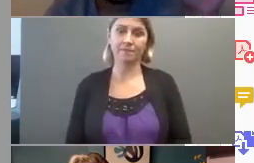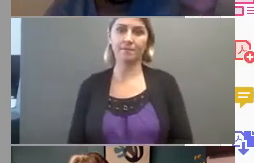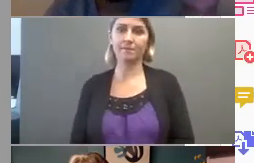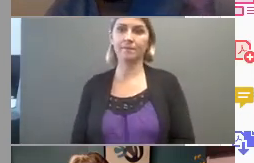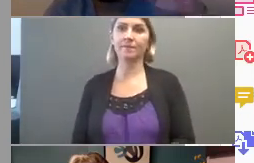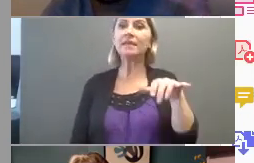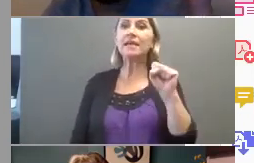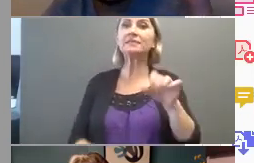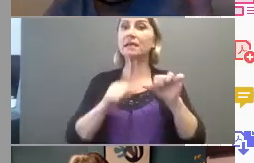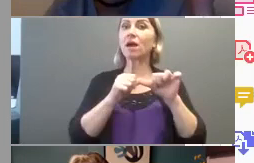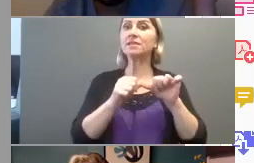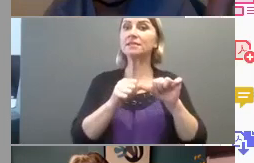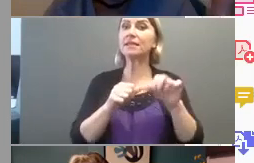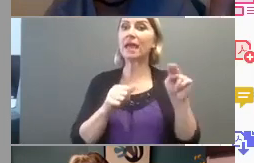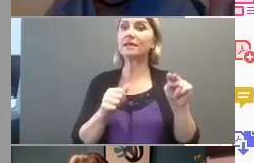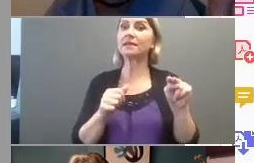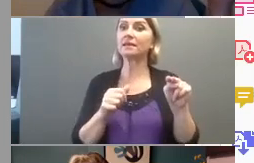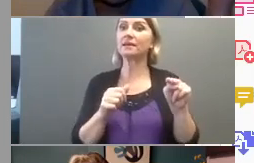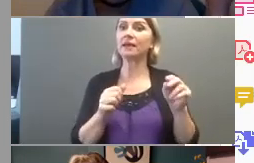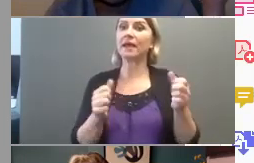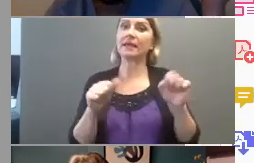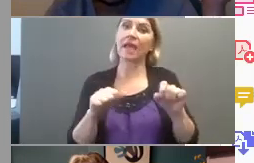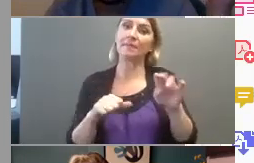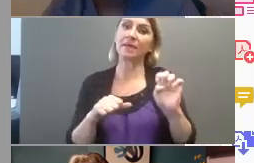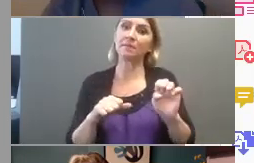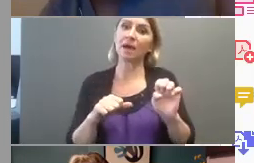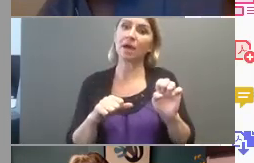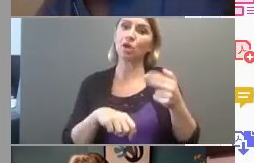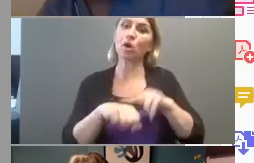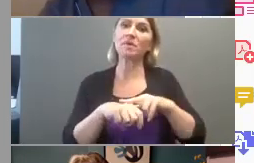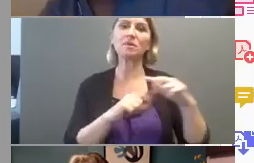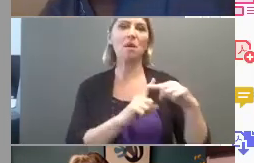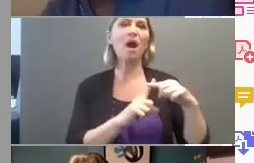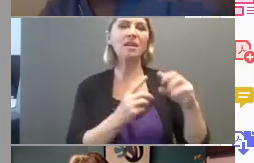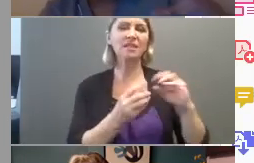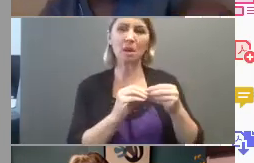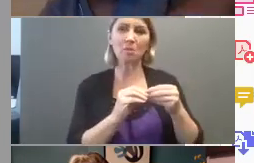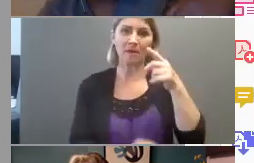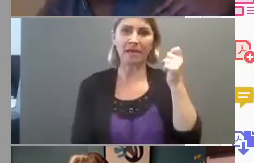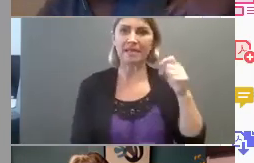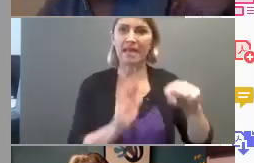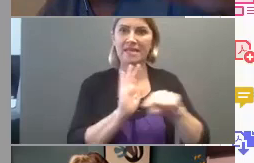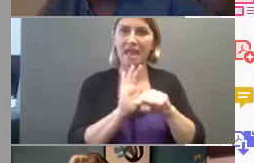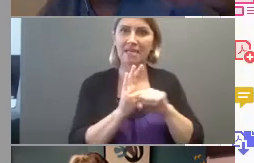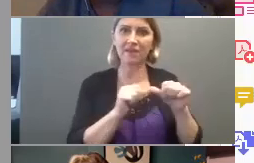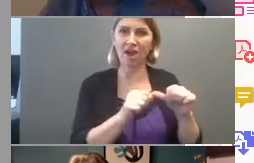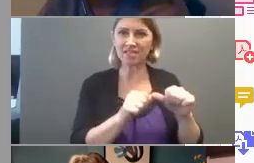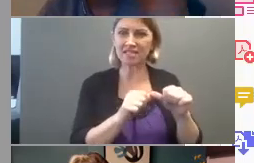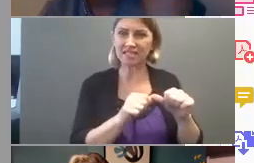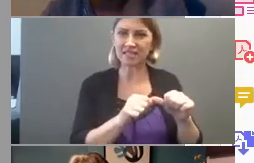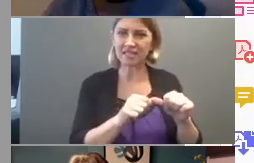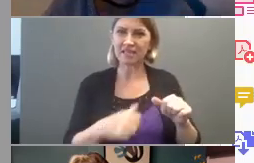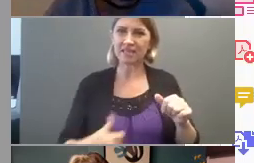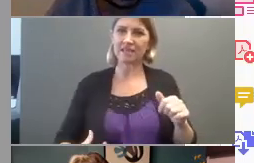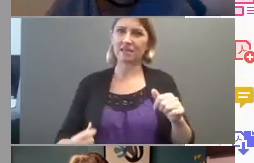Yes, the constant can be anything, but usually the constant is going to be as positive number, because a negative constant in terms of algorithmic